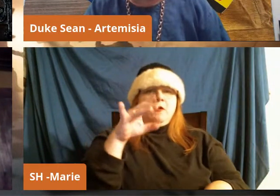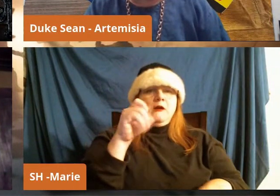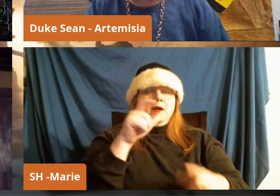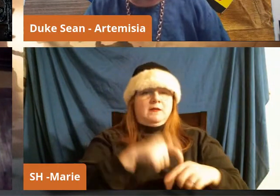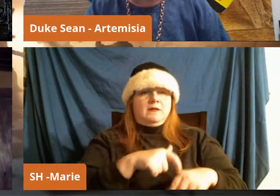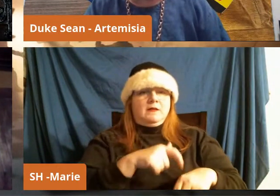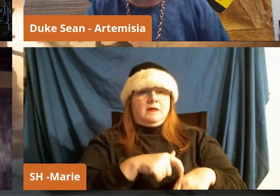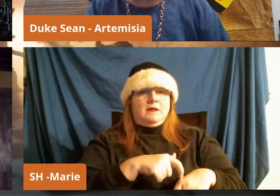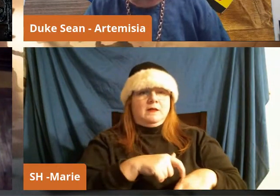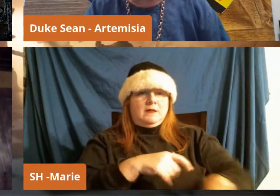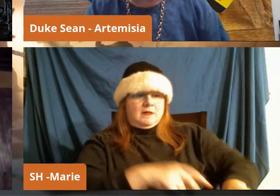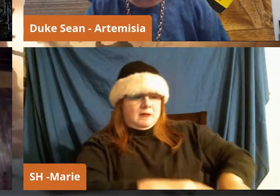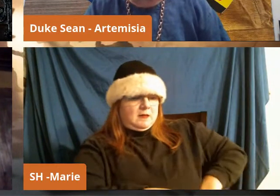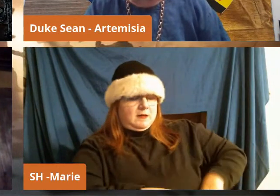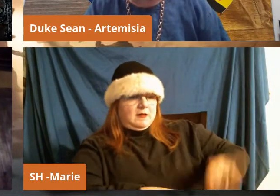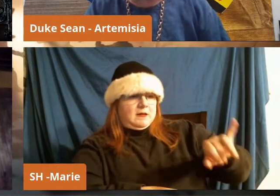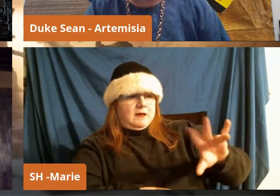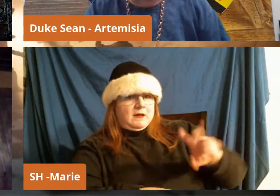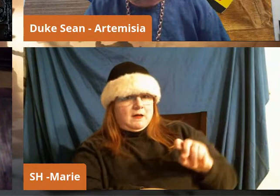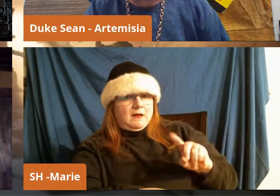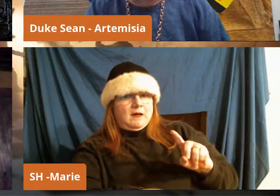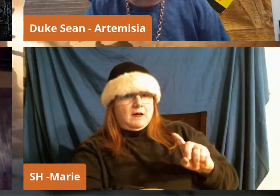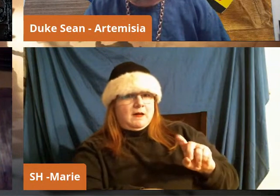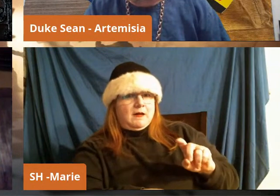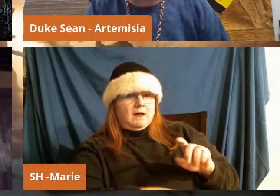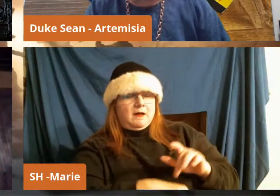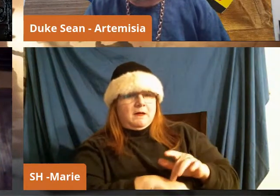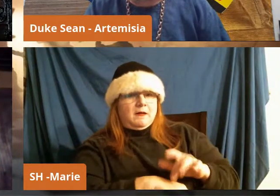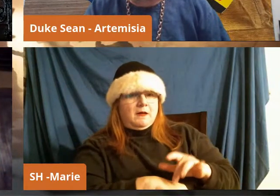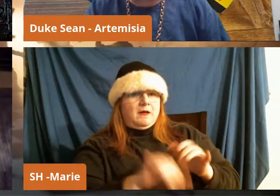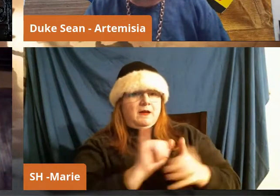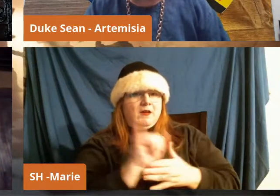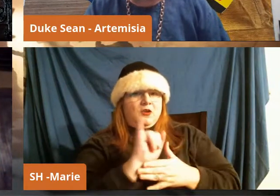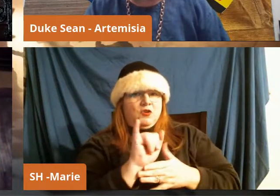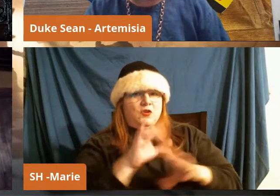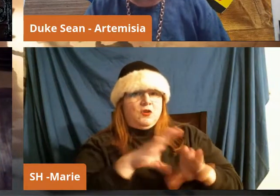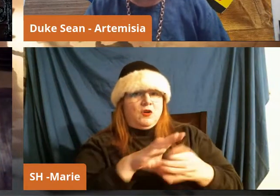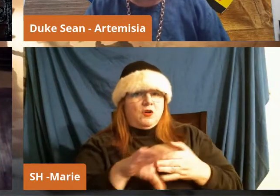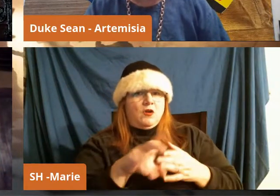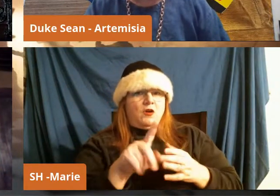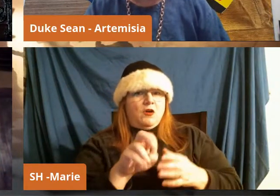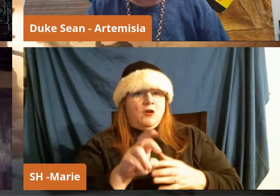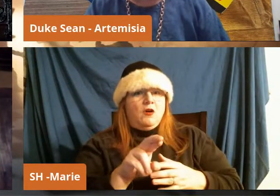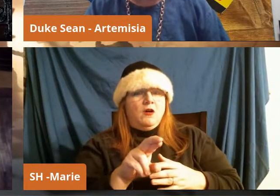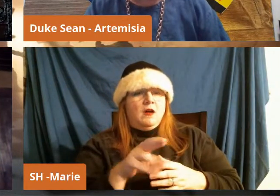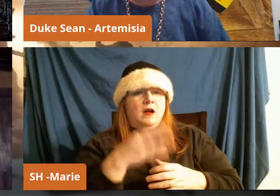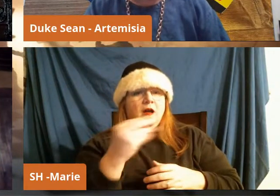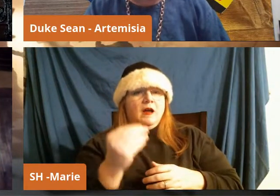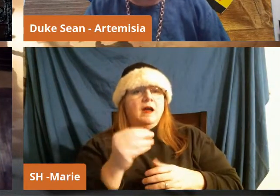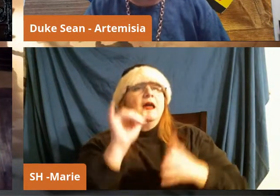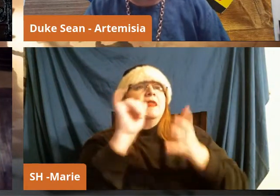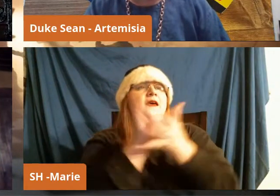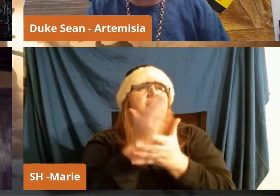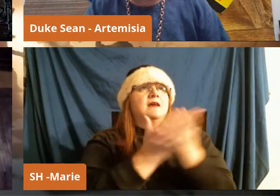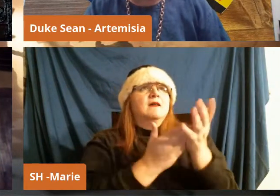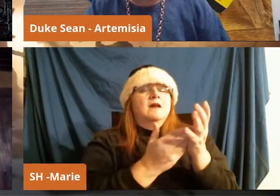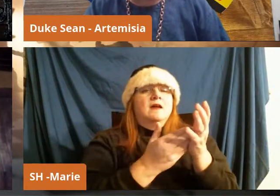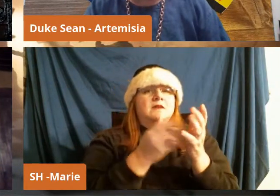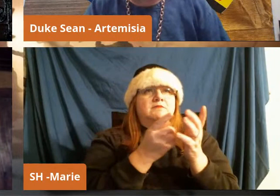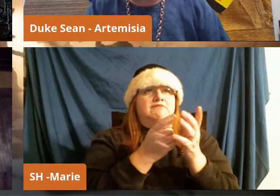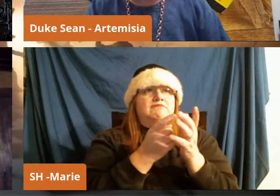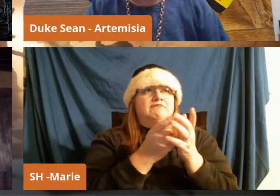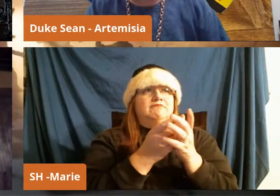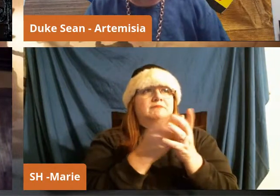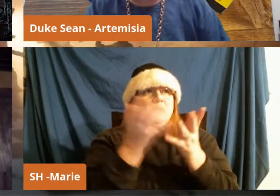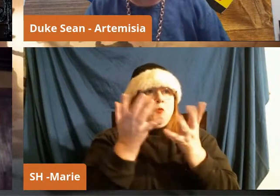get down and look at my pouch and get my, my medical insurance card. Right. out of it. And so that's something I've striven for